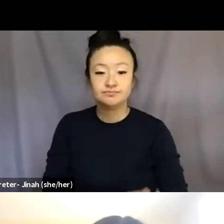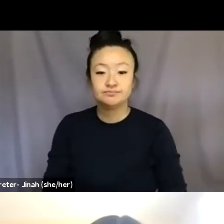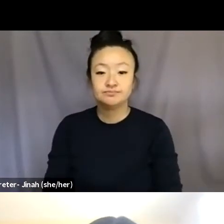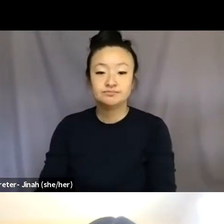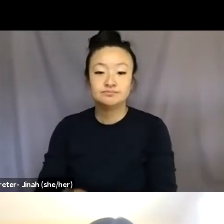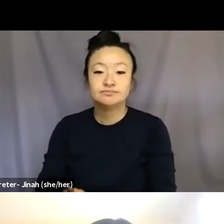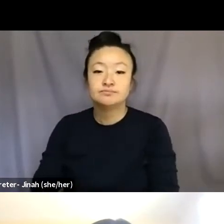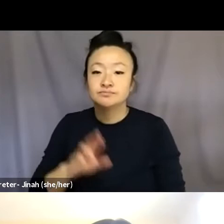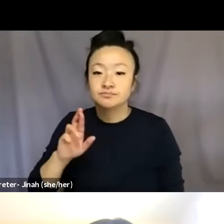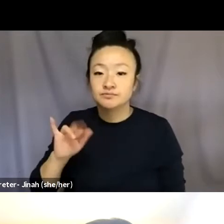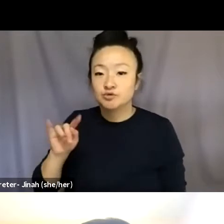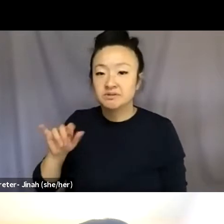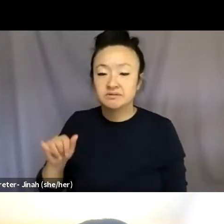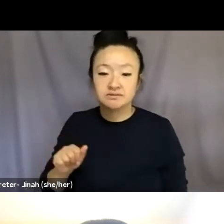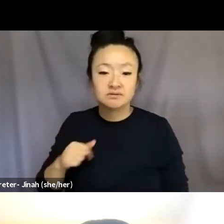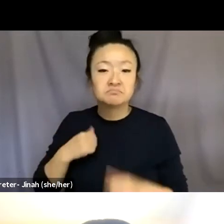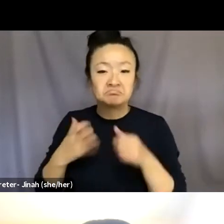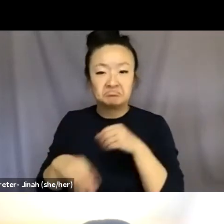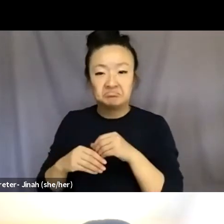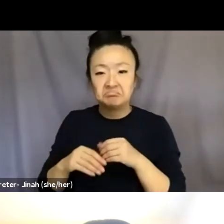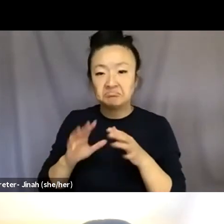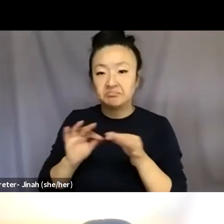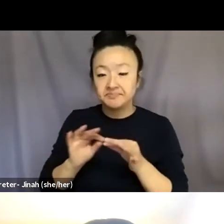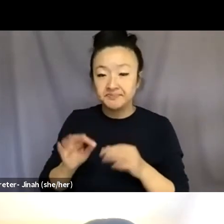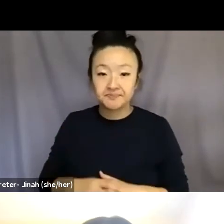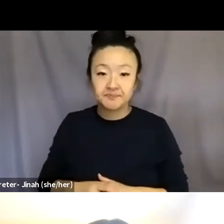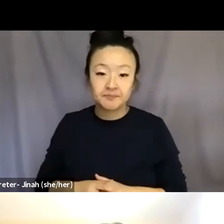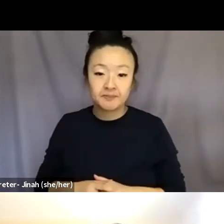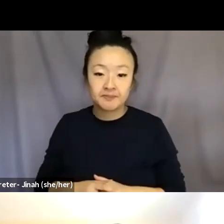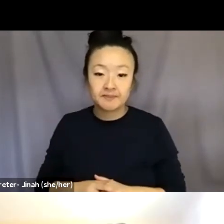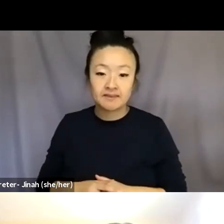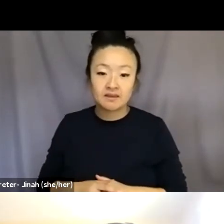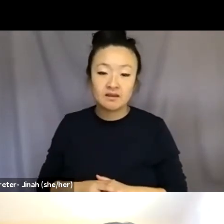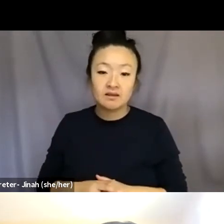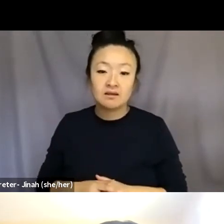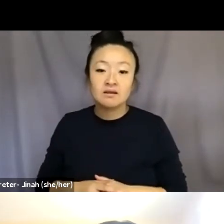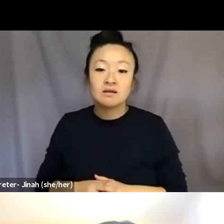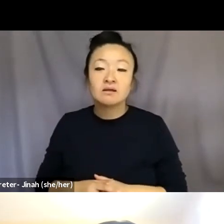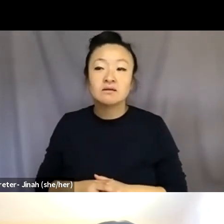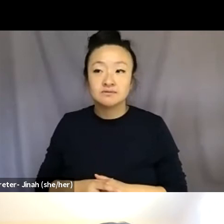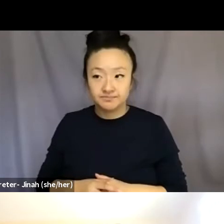I can add to that. And in addition to that, what we are